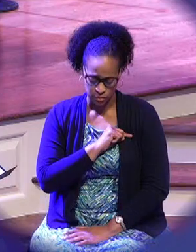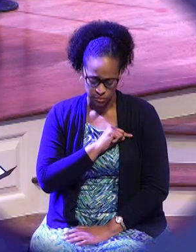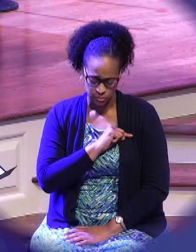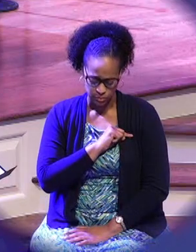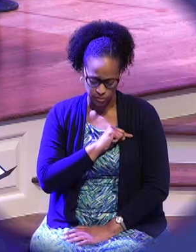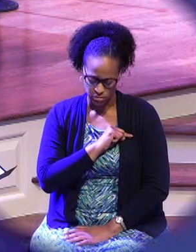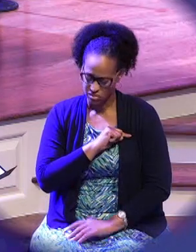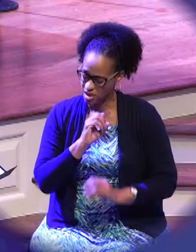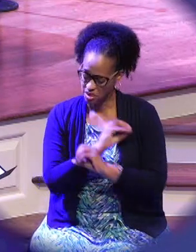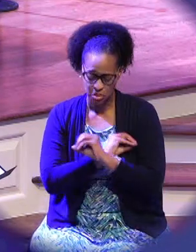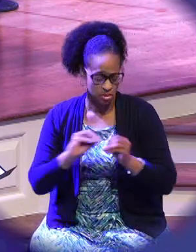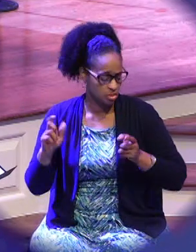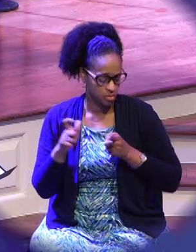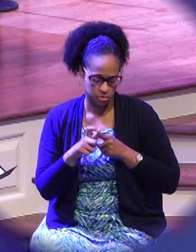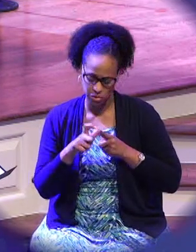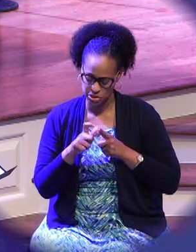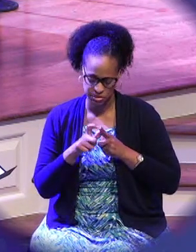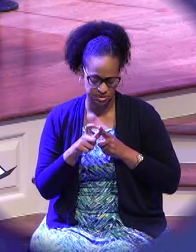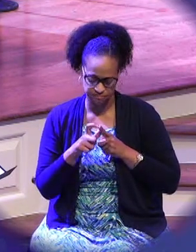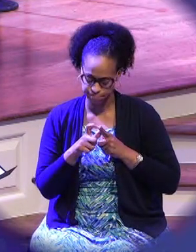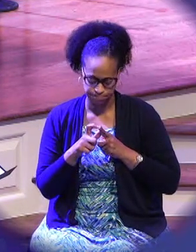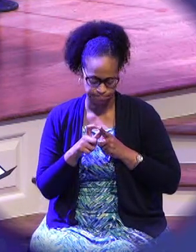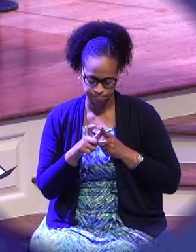that there are no words.